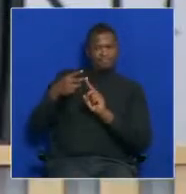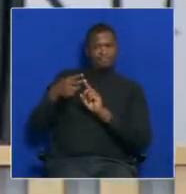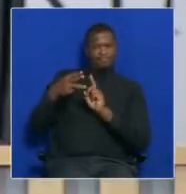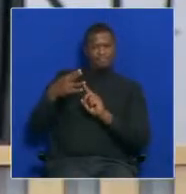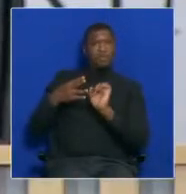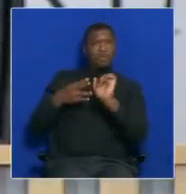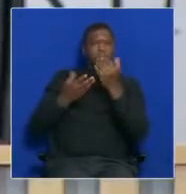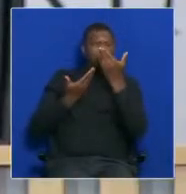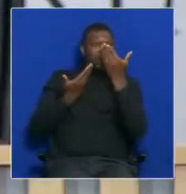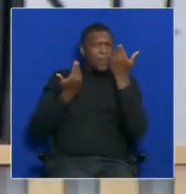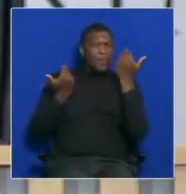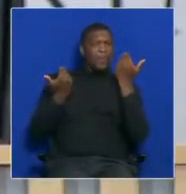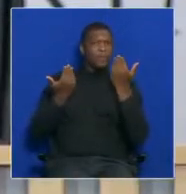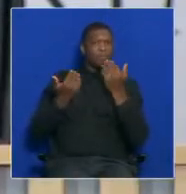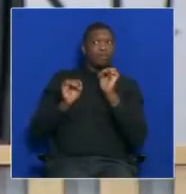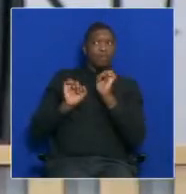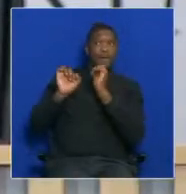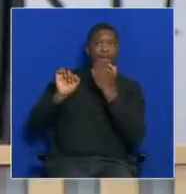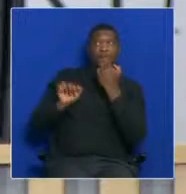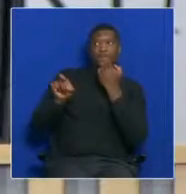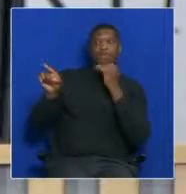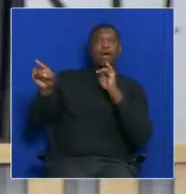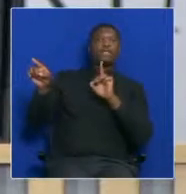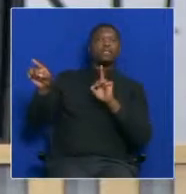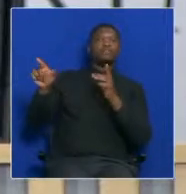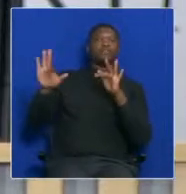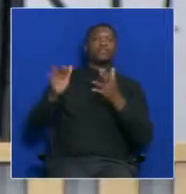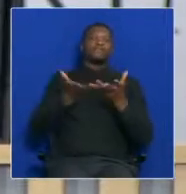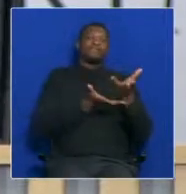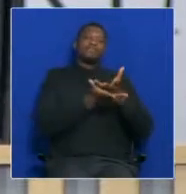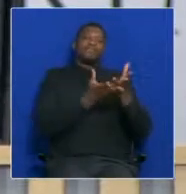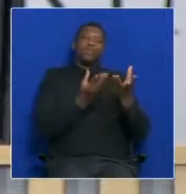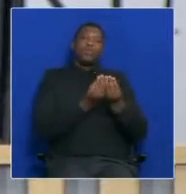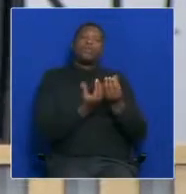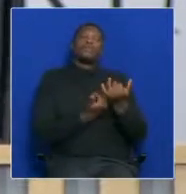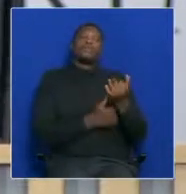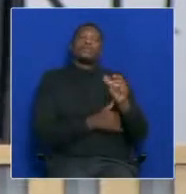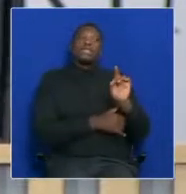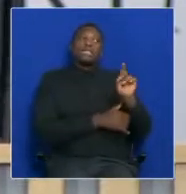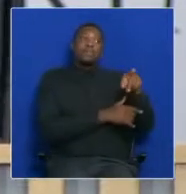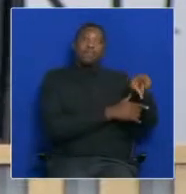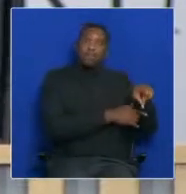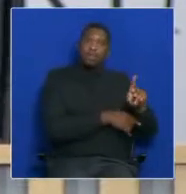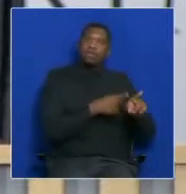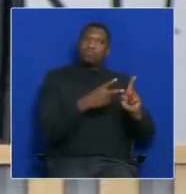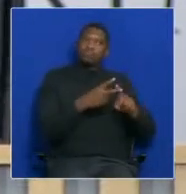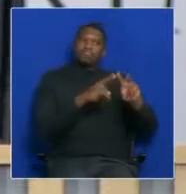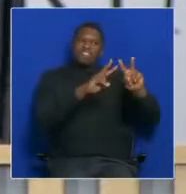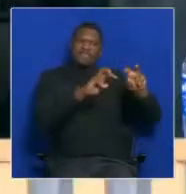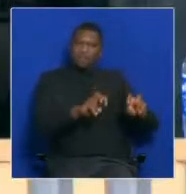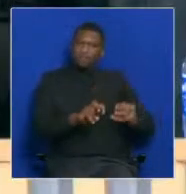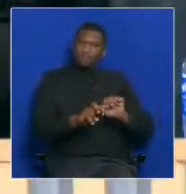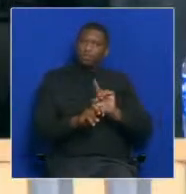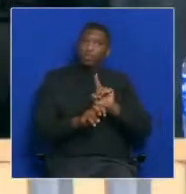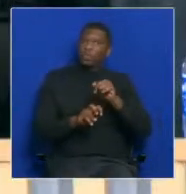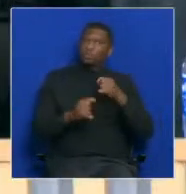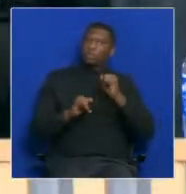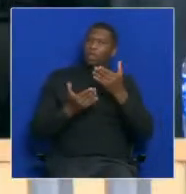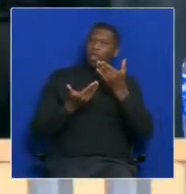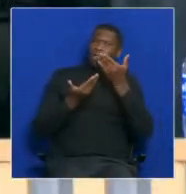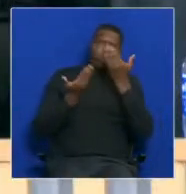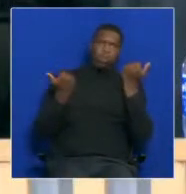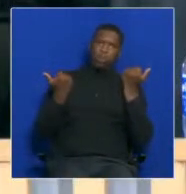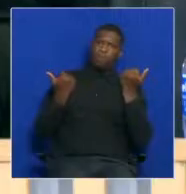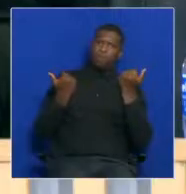spoken to the DDPP and investigations run. When it comes to your records of you knowing what